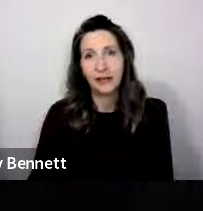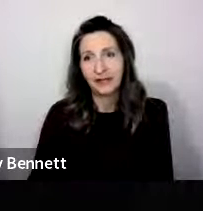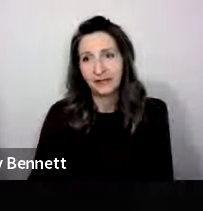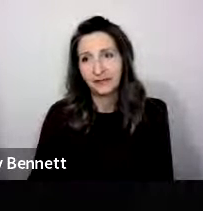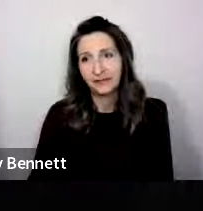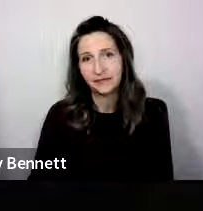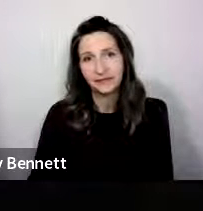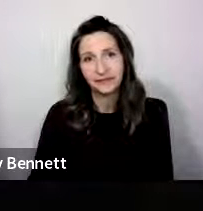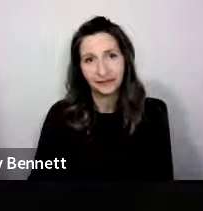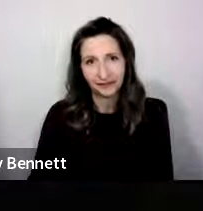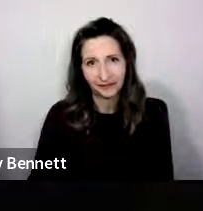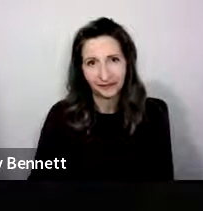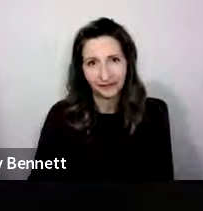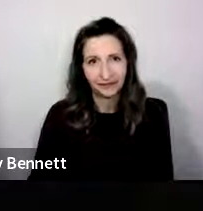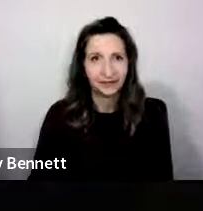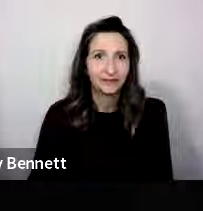Trumpet.